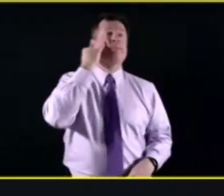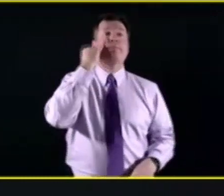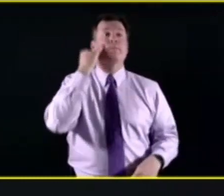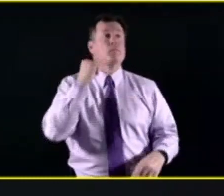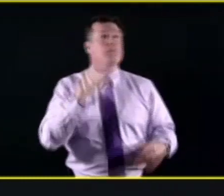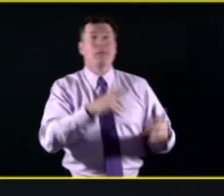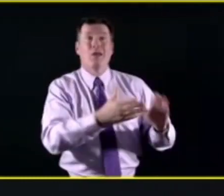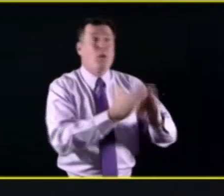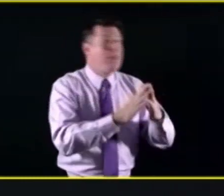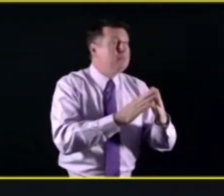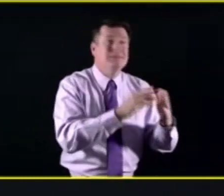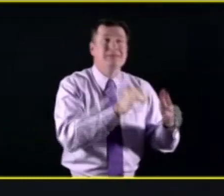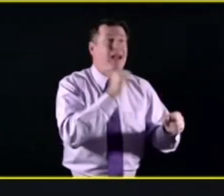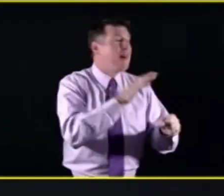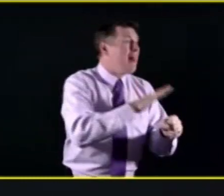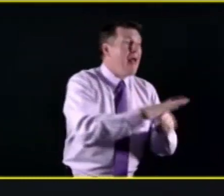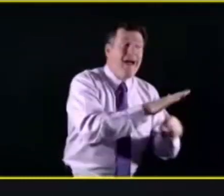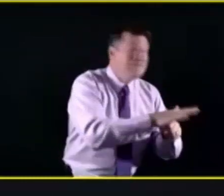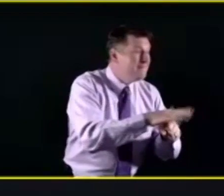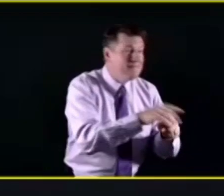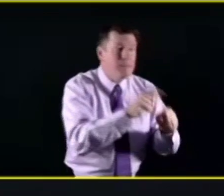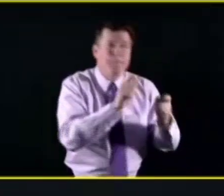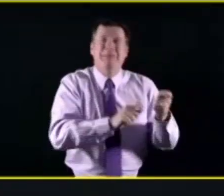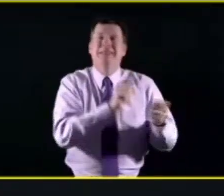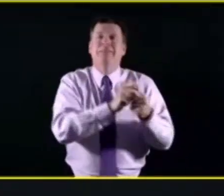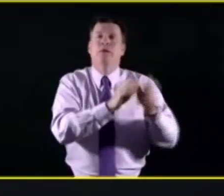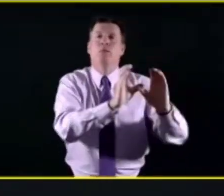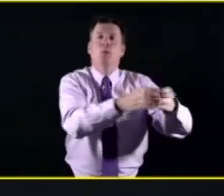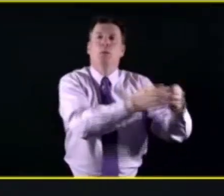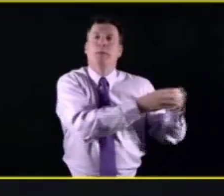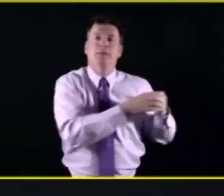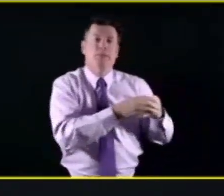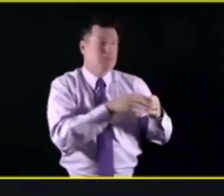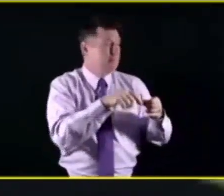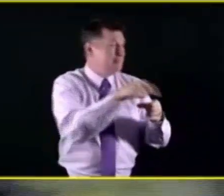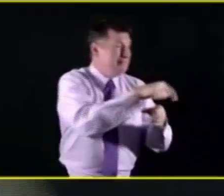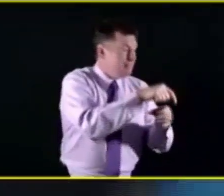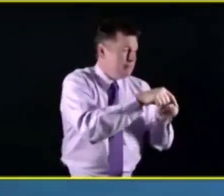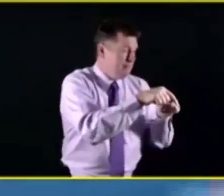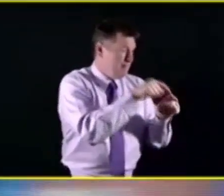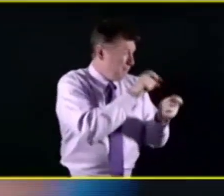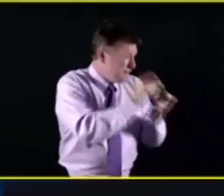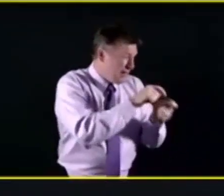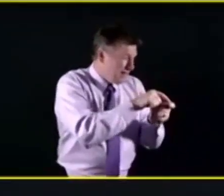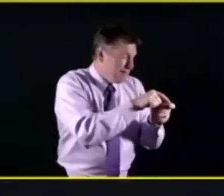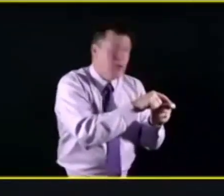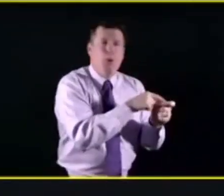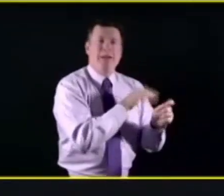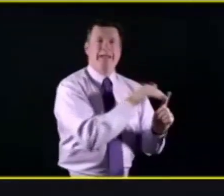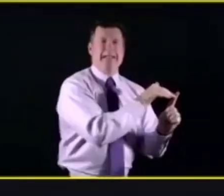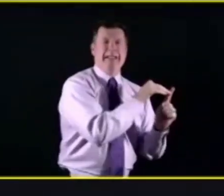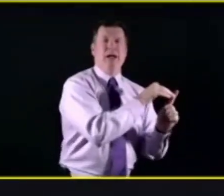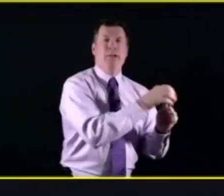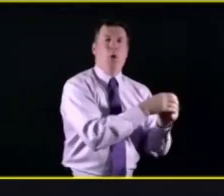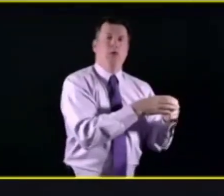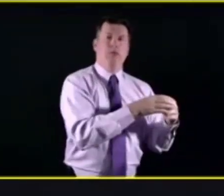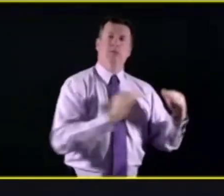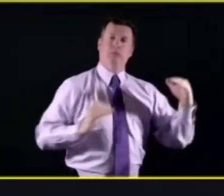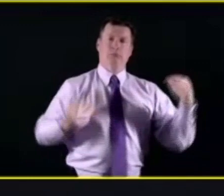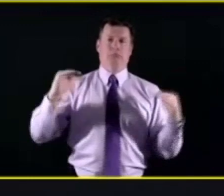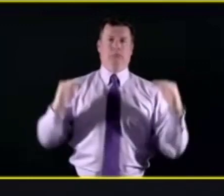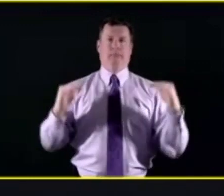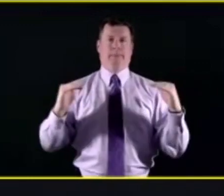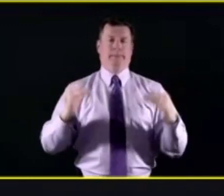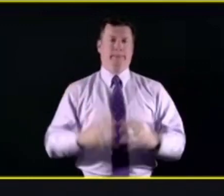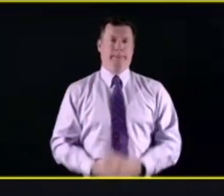Dr. Walsh, you mentioned that there already are people that you're contacting. So what are the criteria and how do you have folks who are